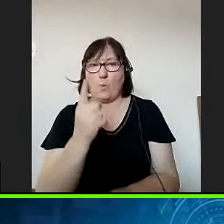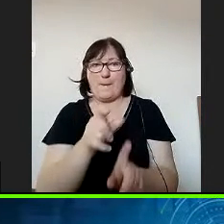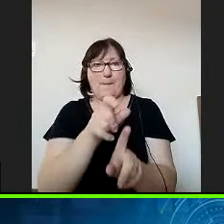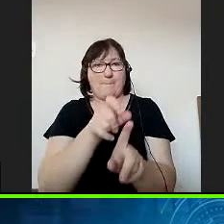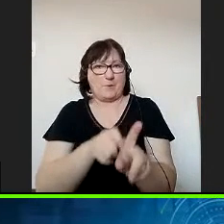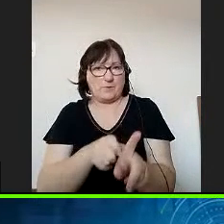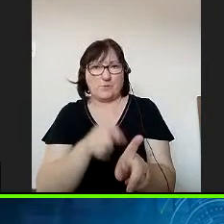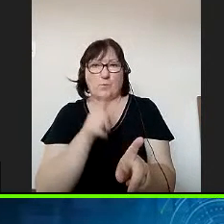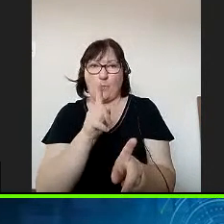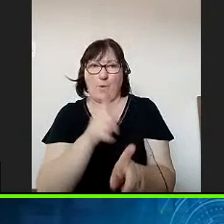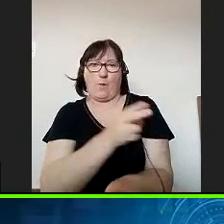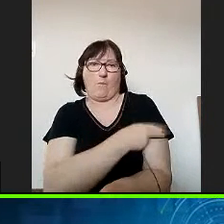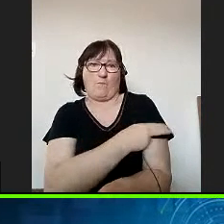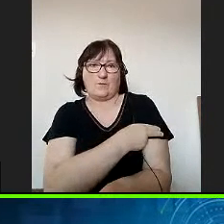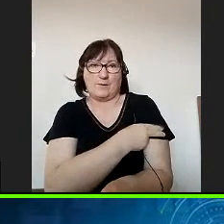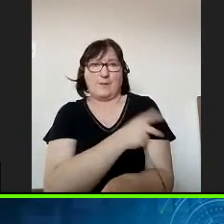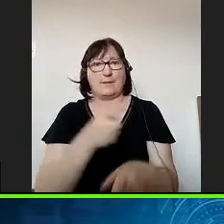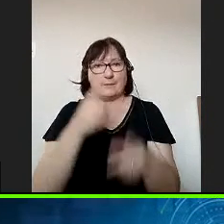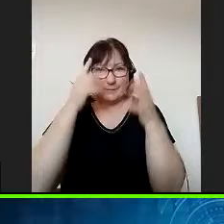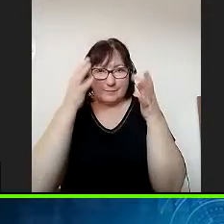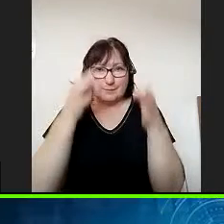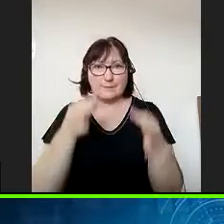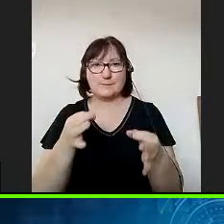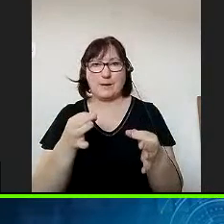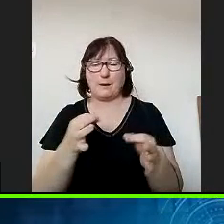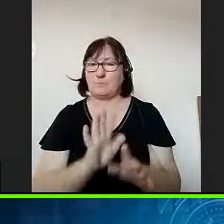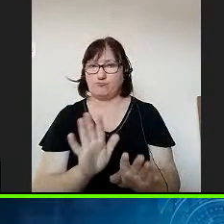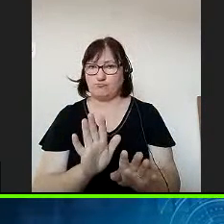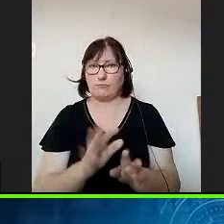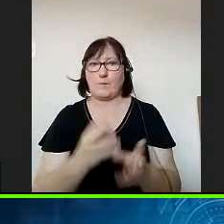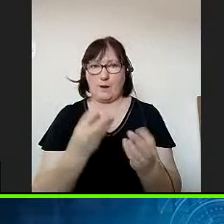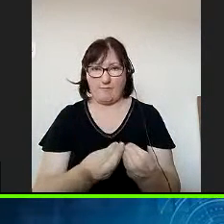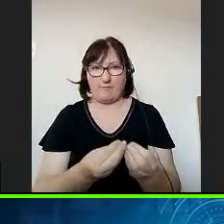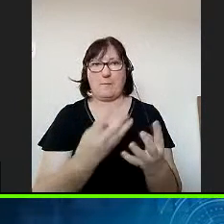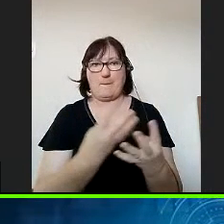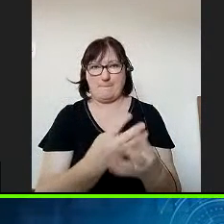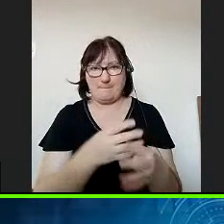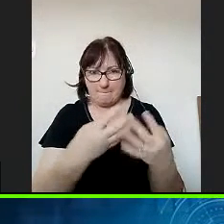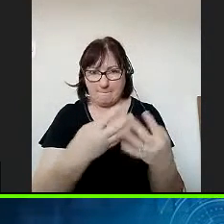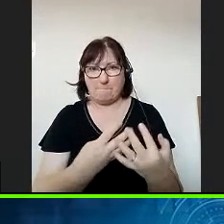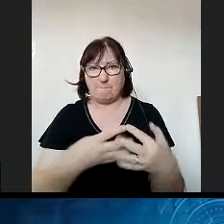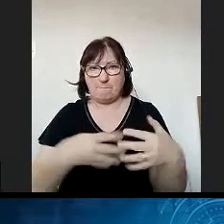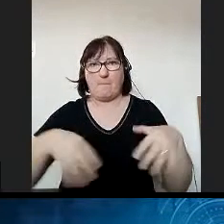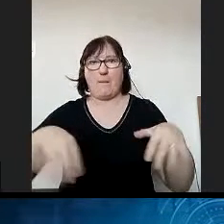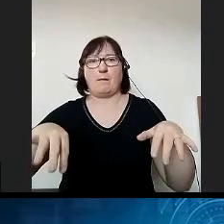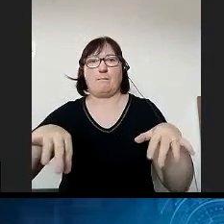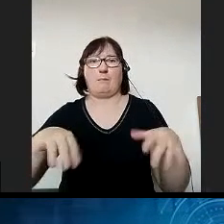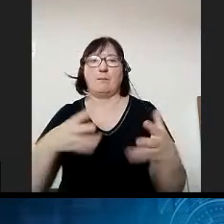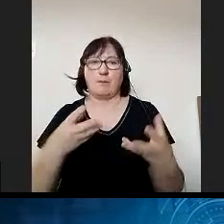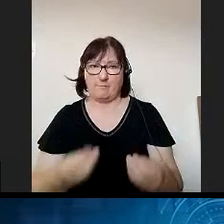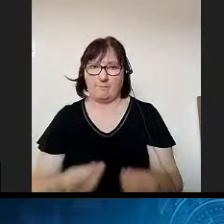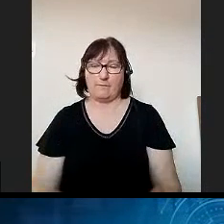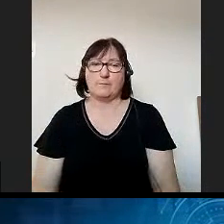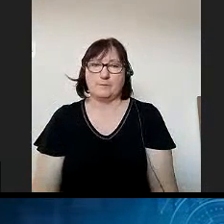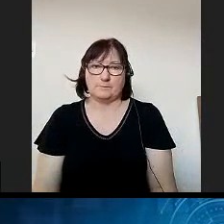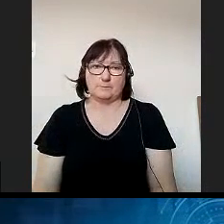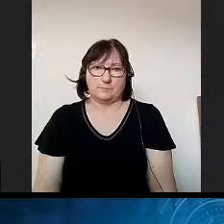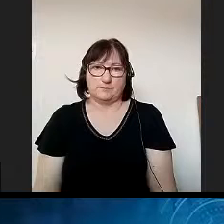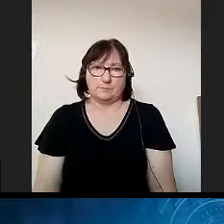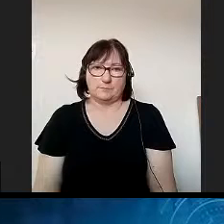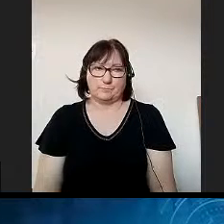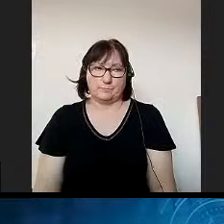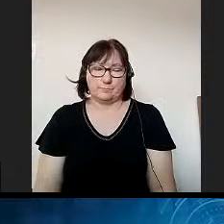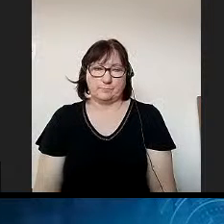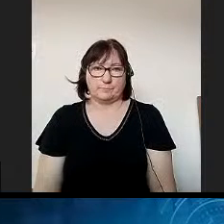goes through to other senior officials. Thank you. Thanks so much, Hermie. I think you have answered